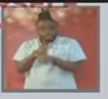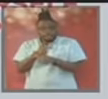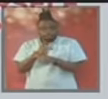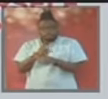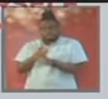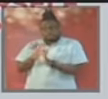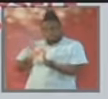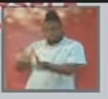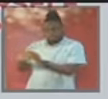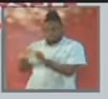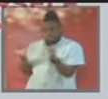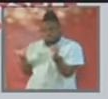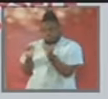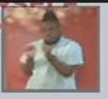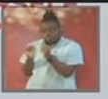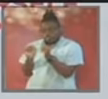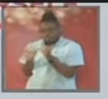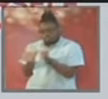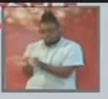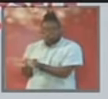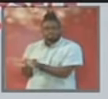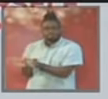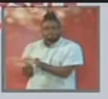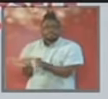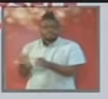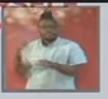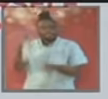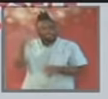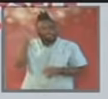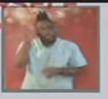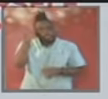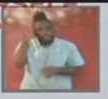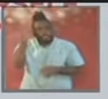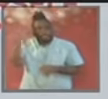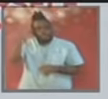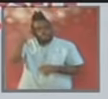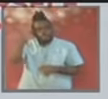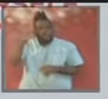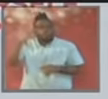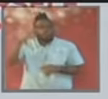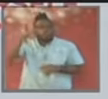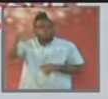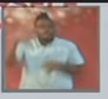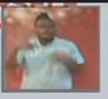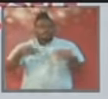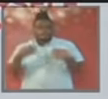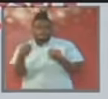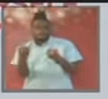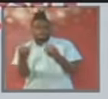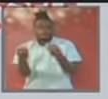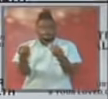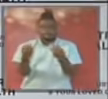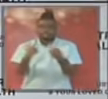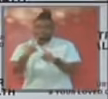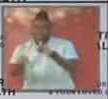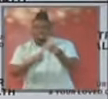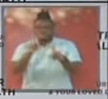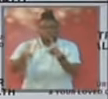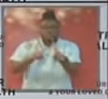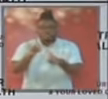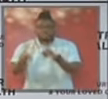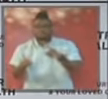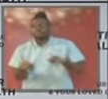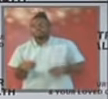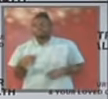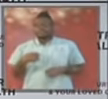short update this morning, because I think we'll have a lot of questions this morning. I'm not going to be very long. So Candice, again, welcome back,